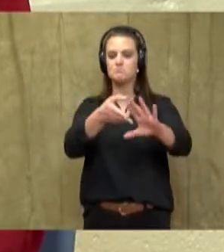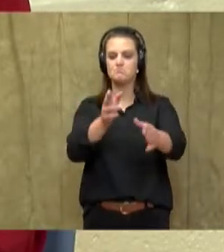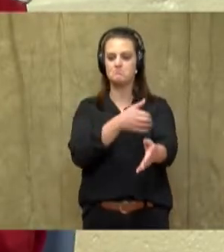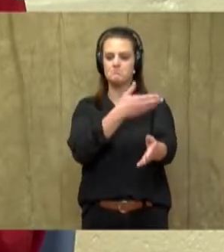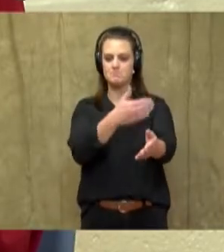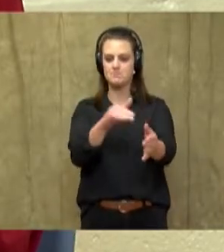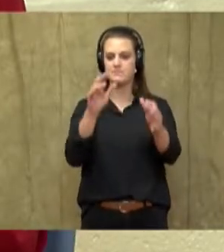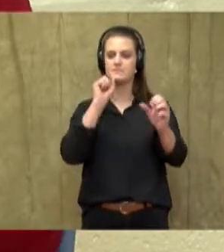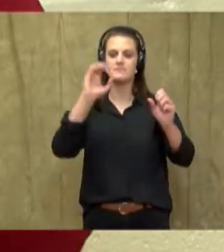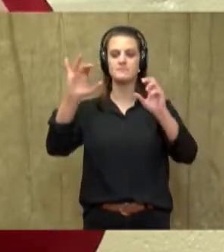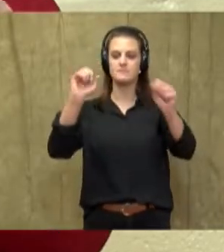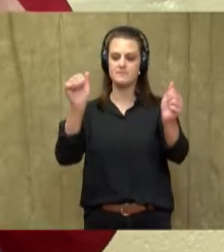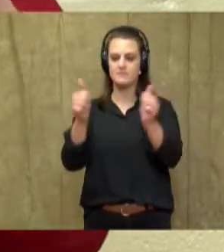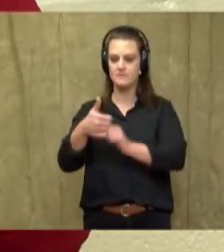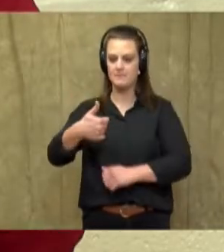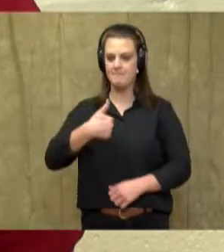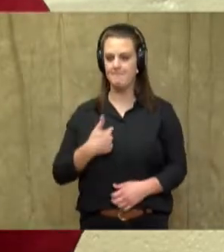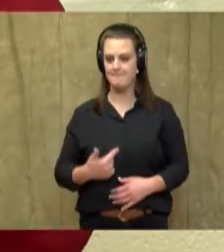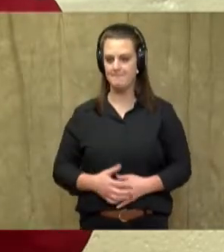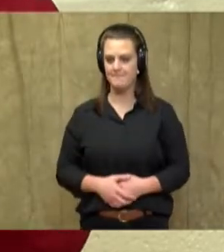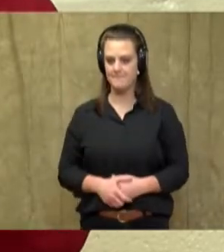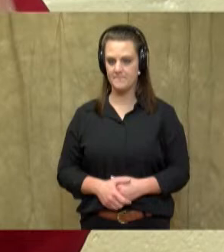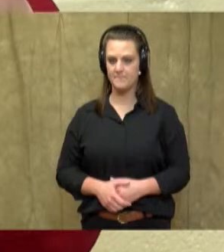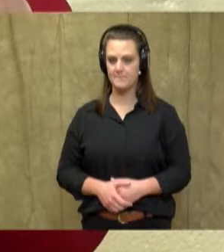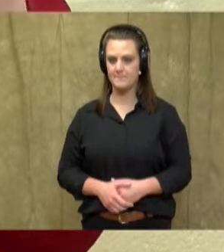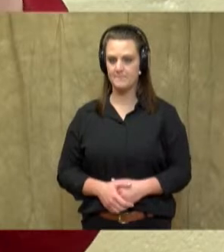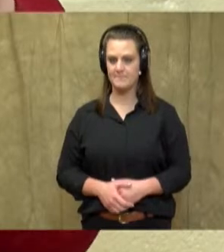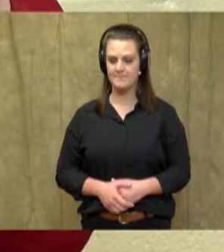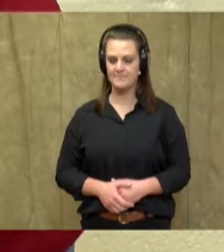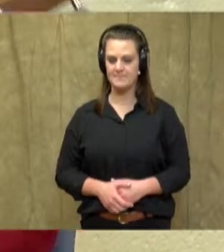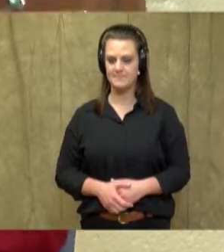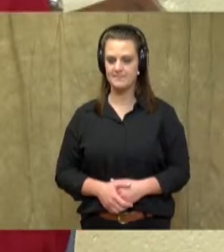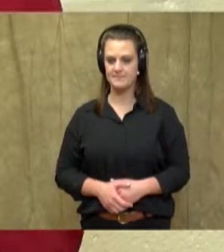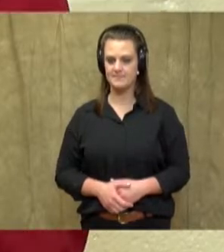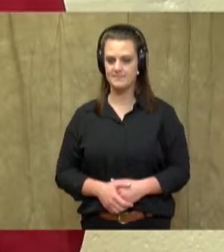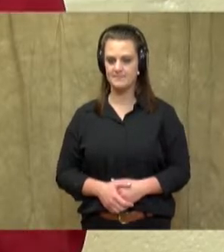you sing and play along with me?